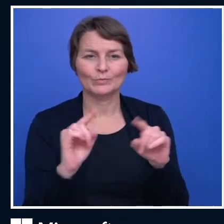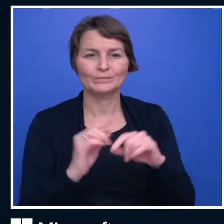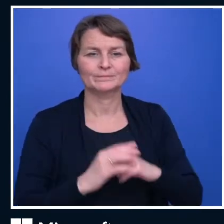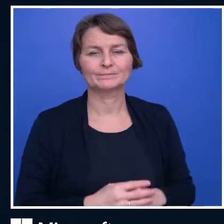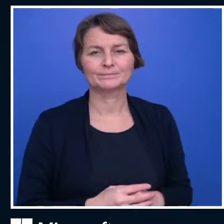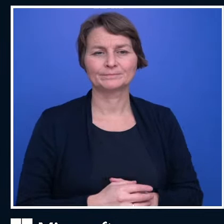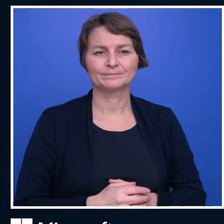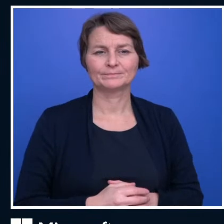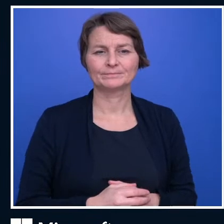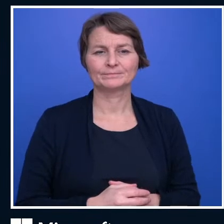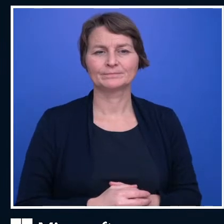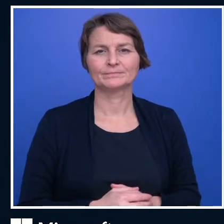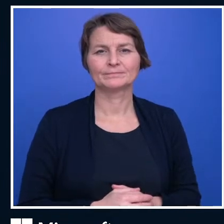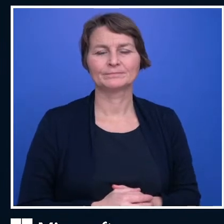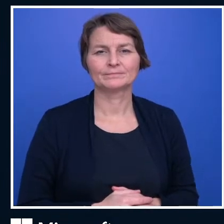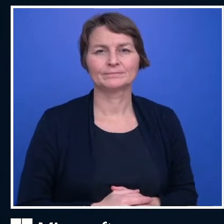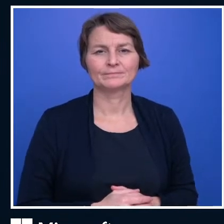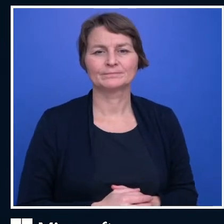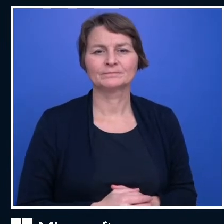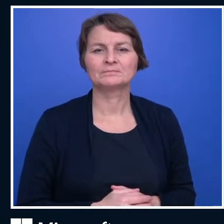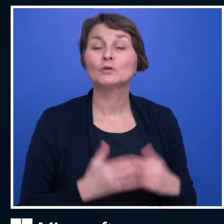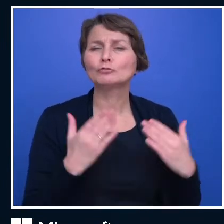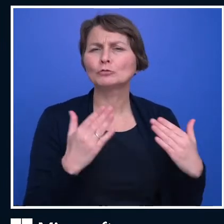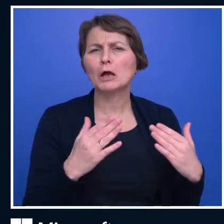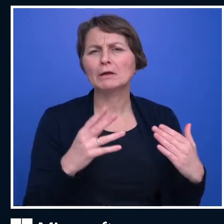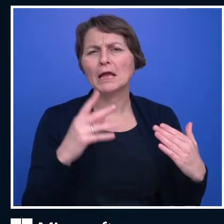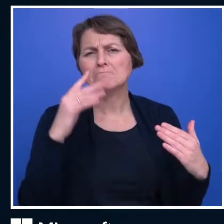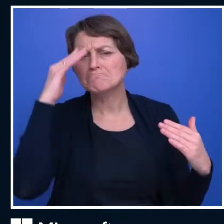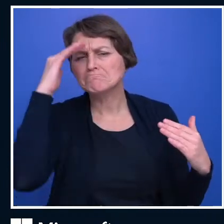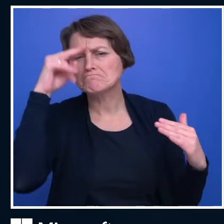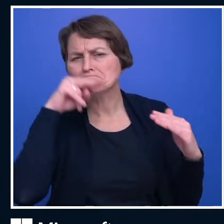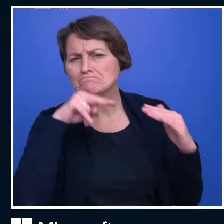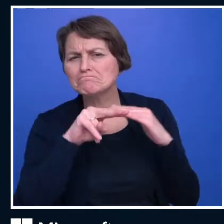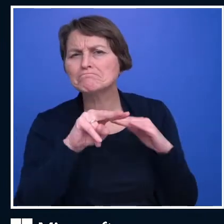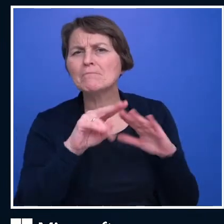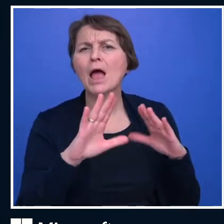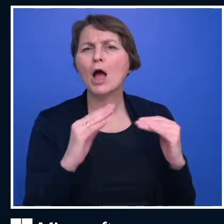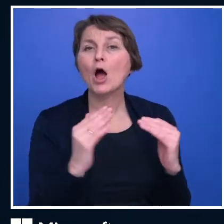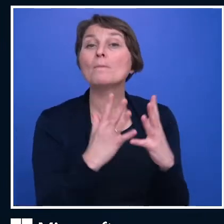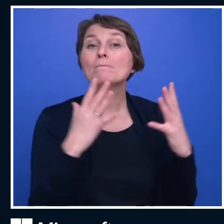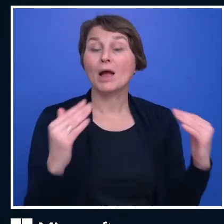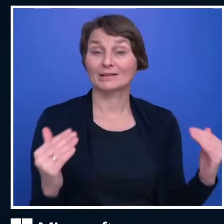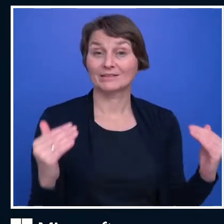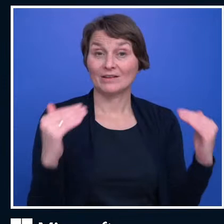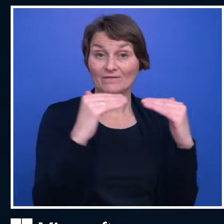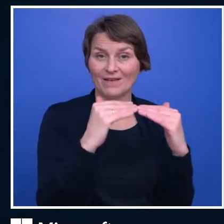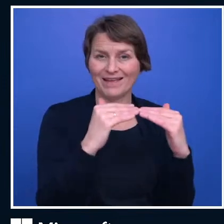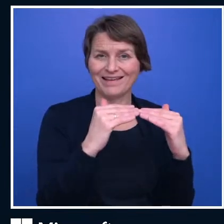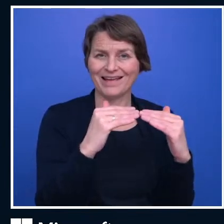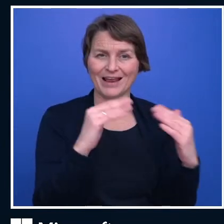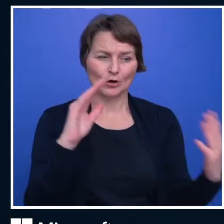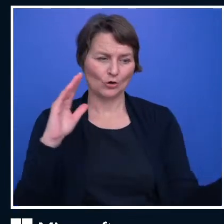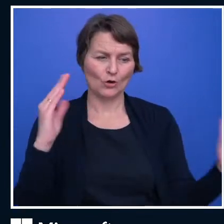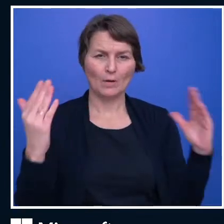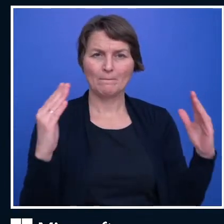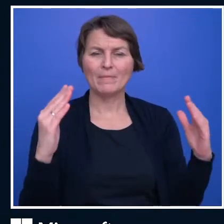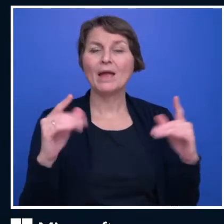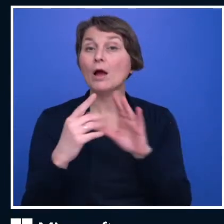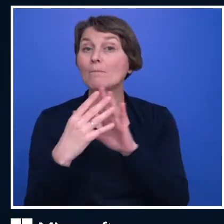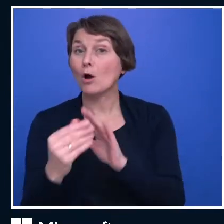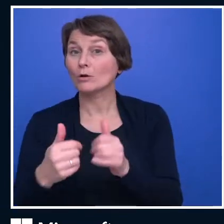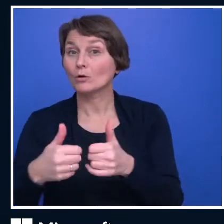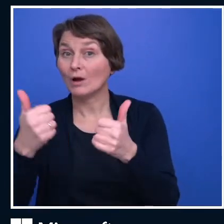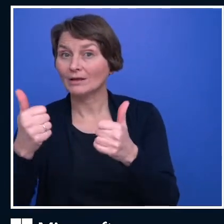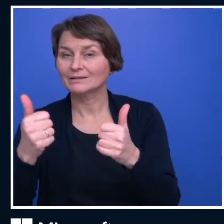have the disparity in predictions as a fairness metric, and I compare it with the model accuracy. So I